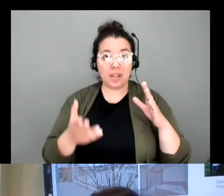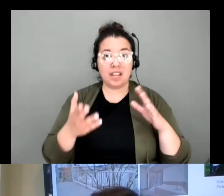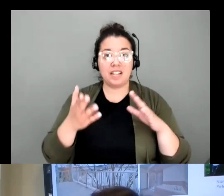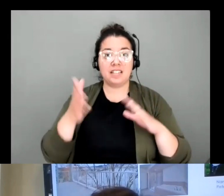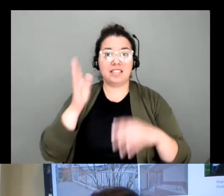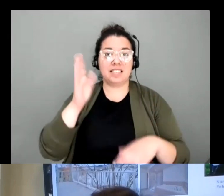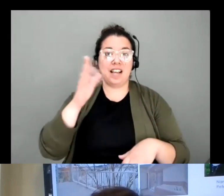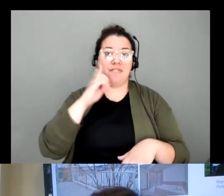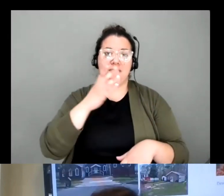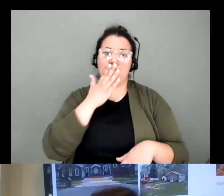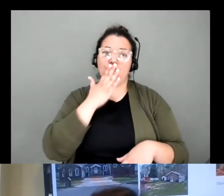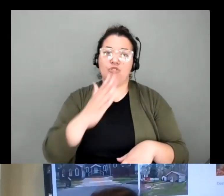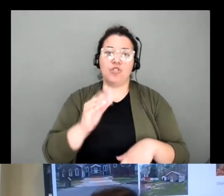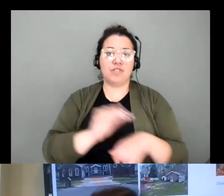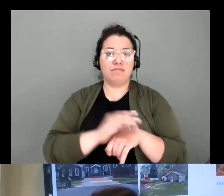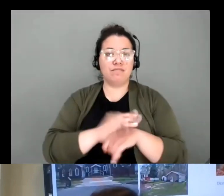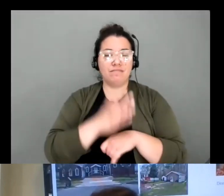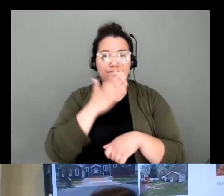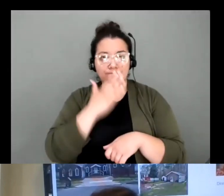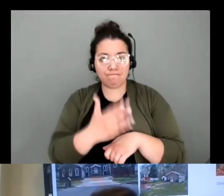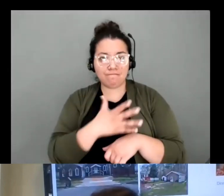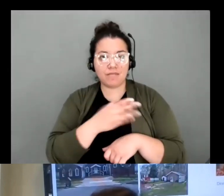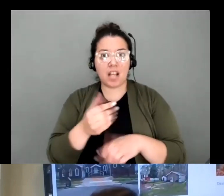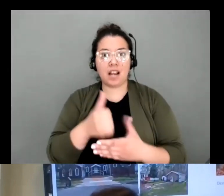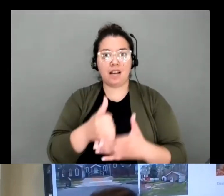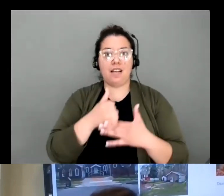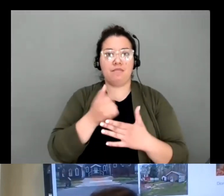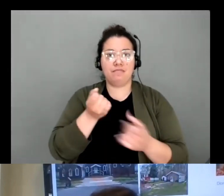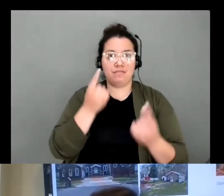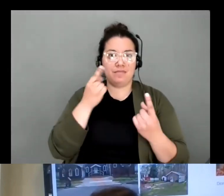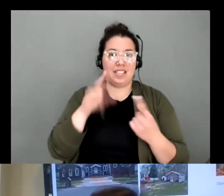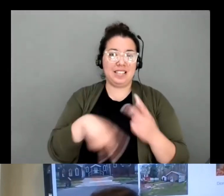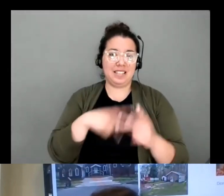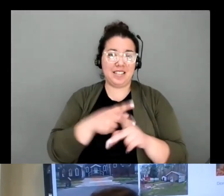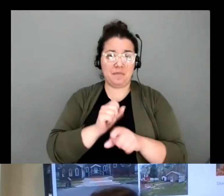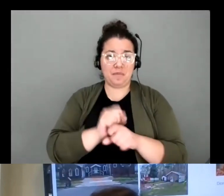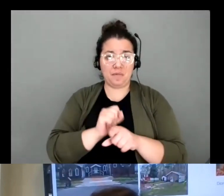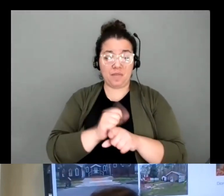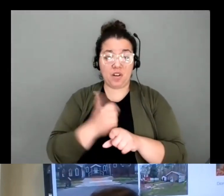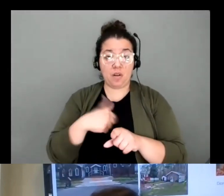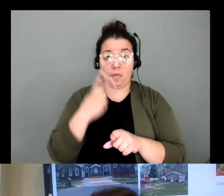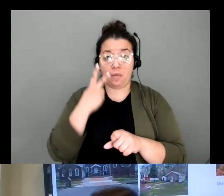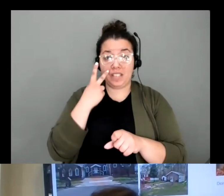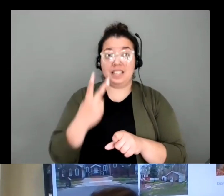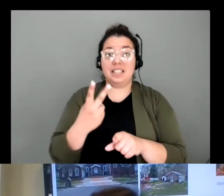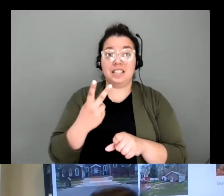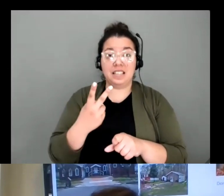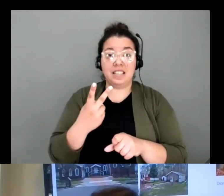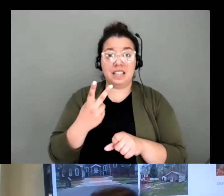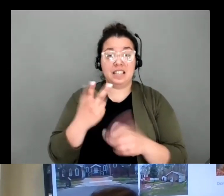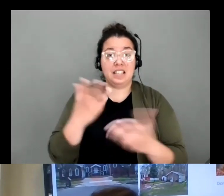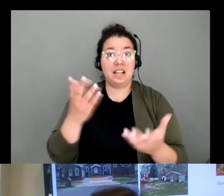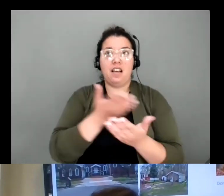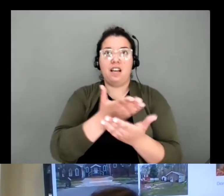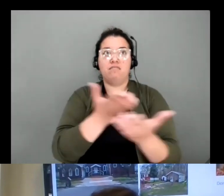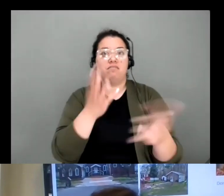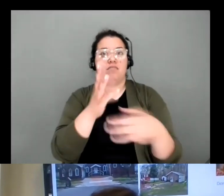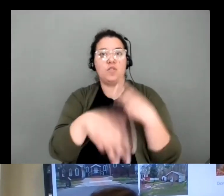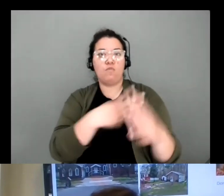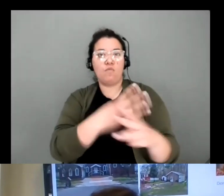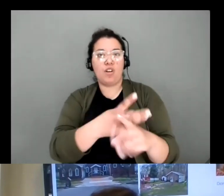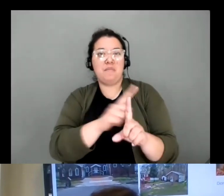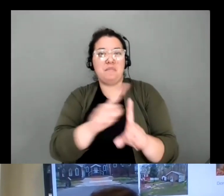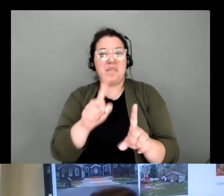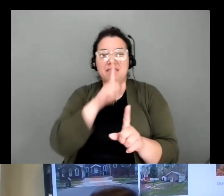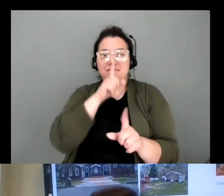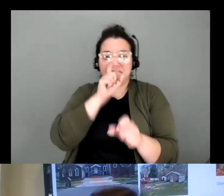and also just helping us understand these jobs, right? We see them all the time out there in the world, but we don't always know what the inner workings of